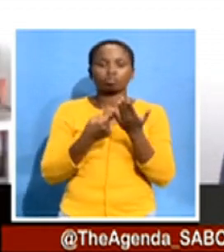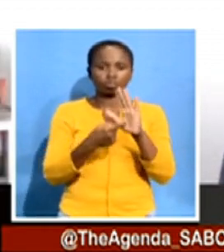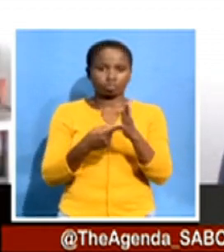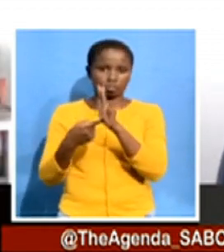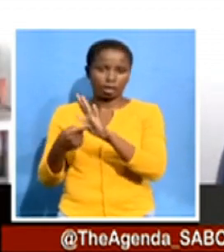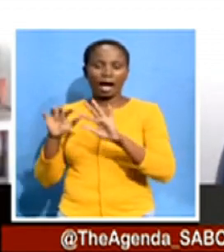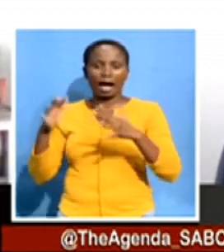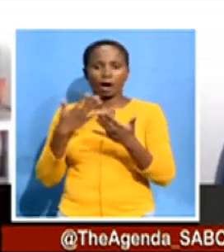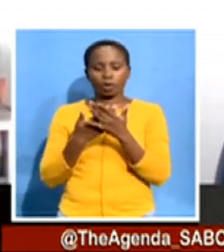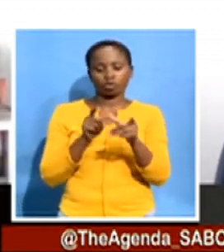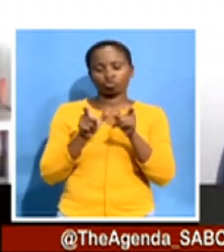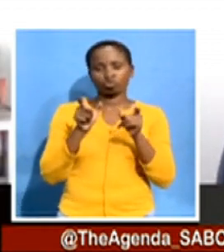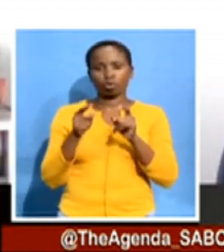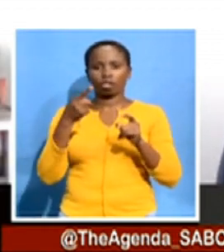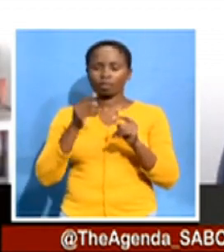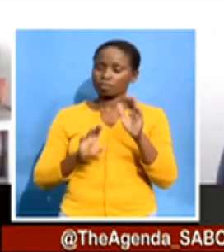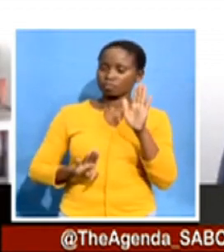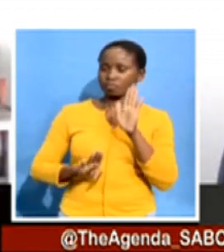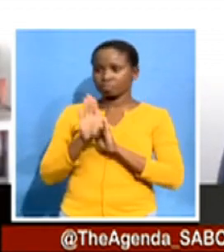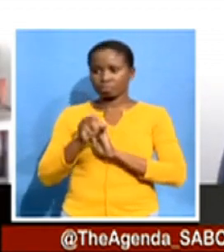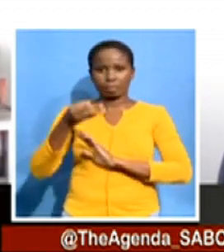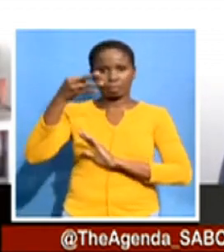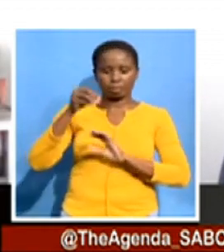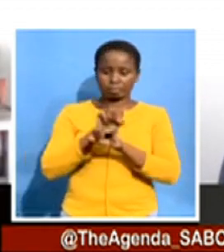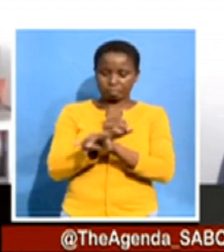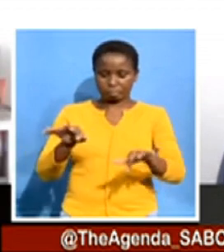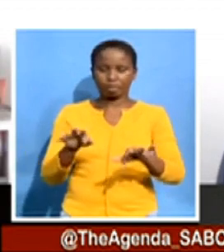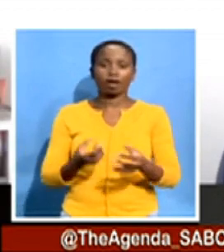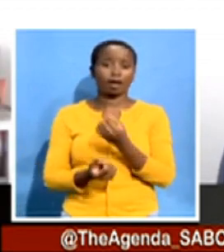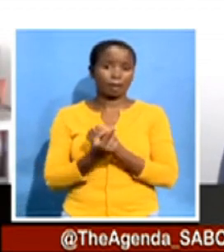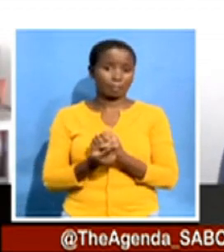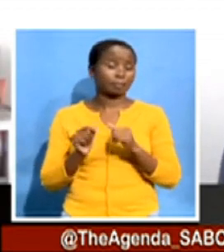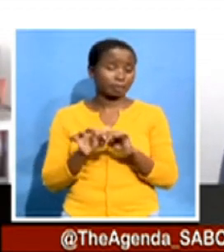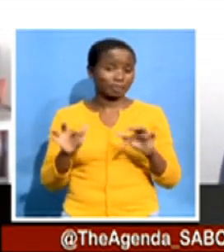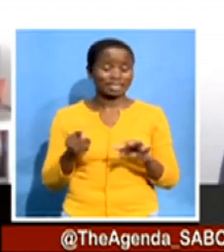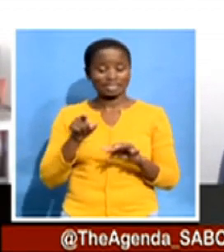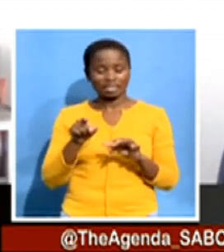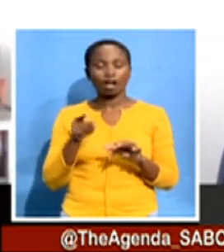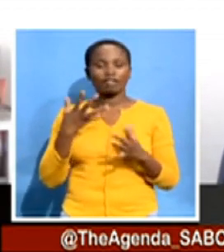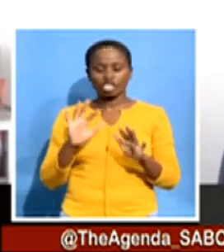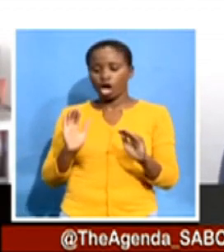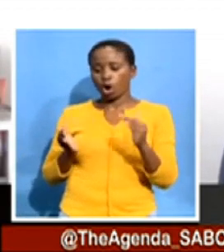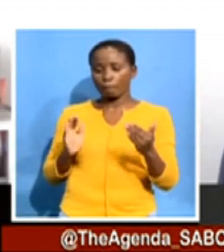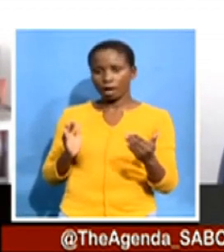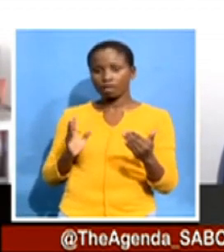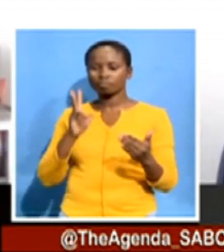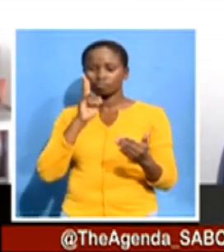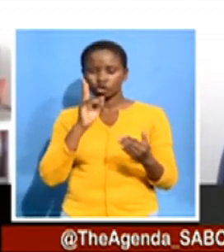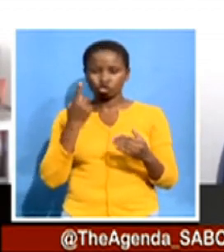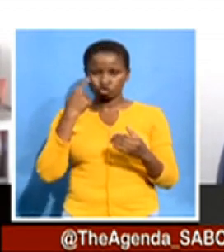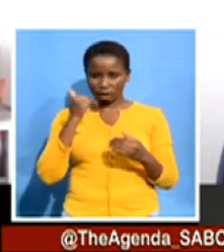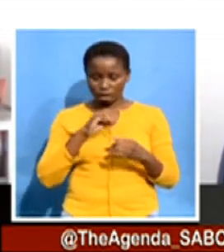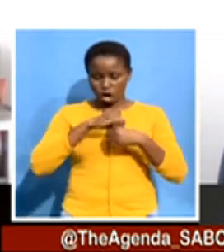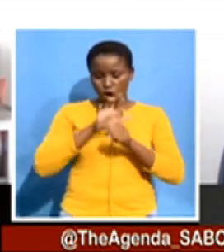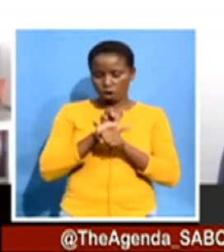those predictions that they do is a combination of whether there's any new variants, whether there has been protection